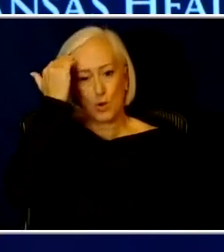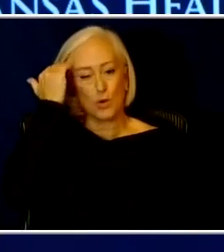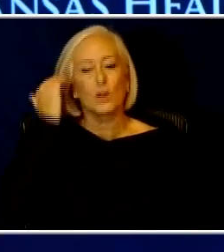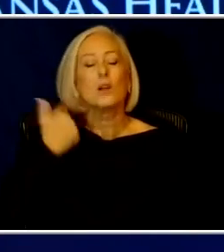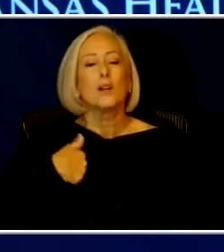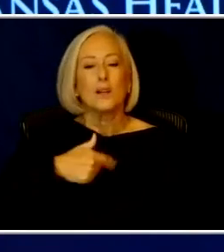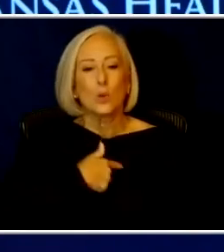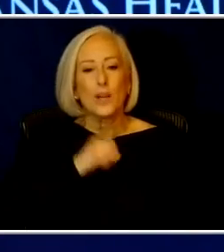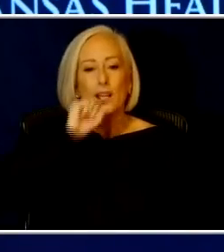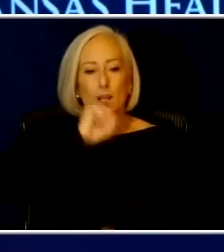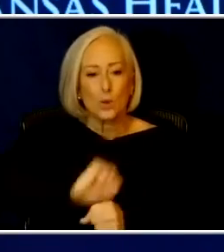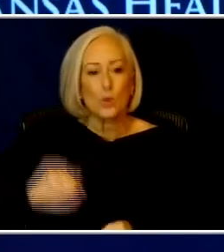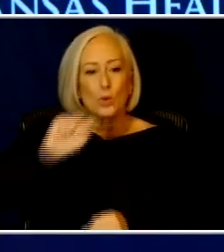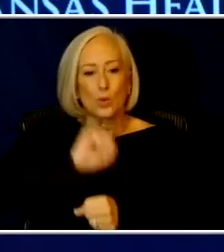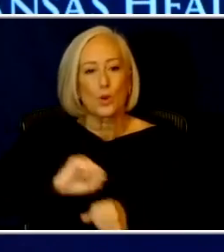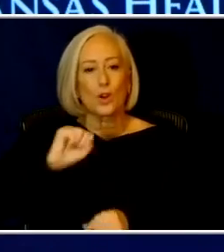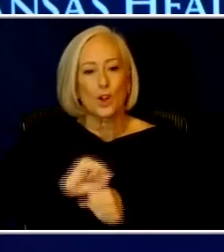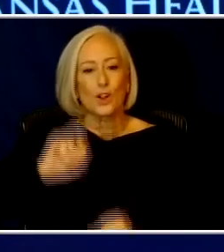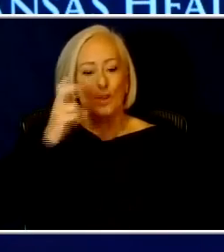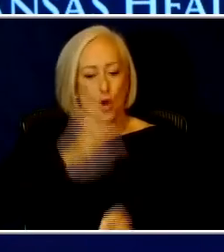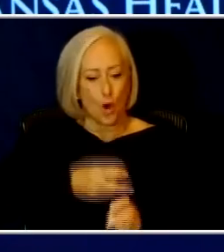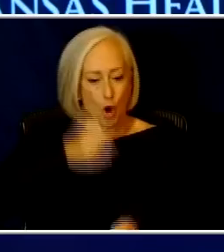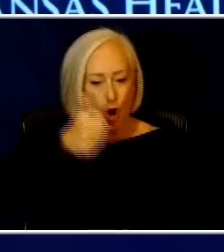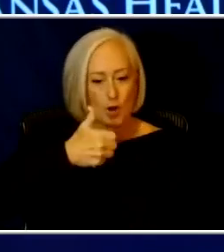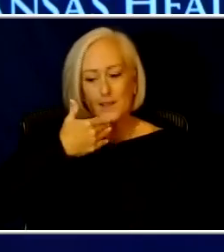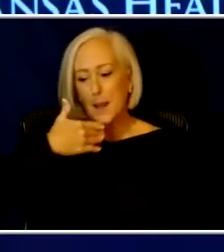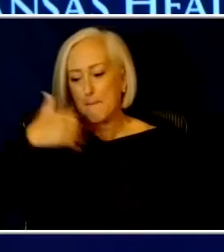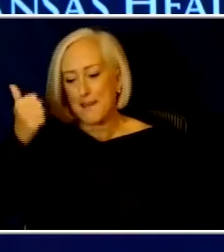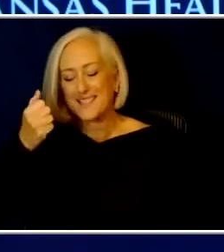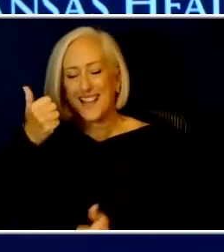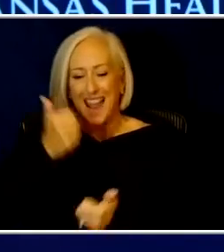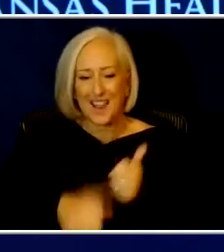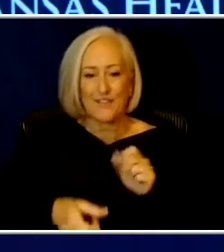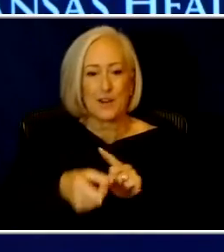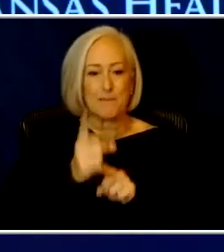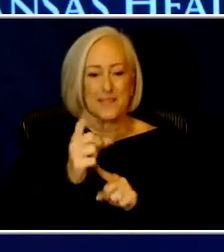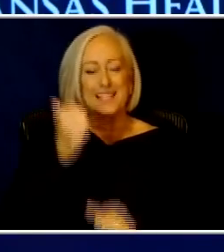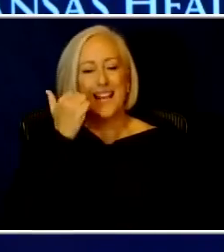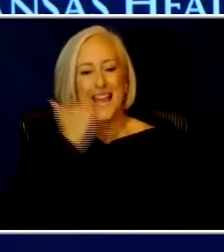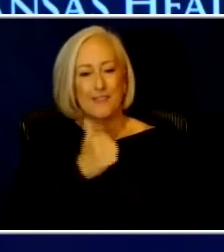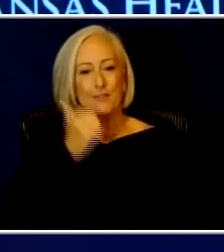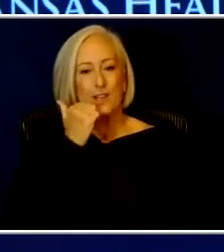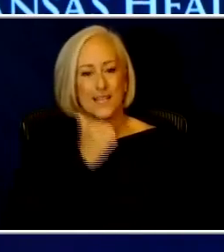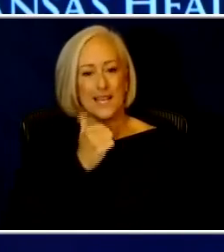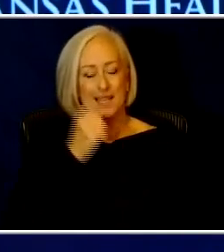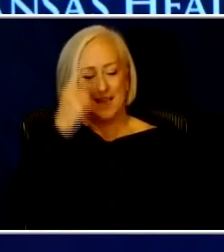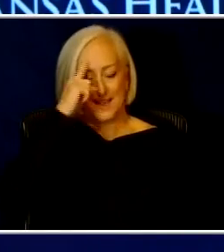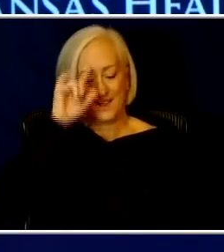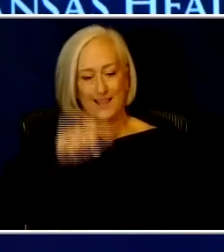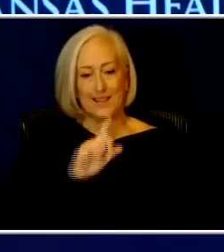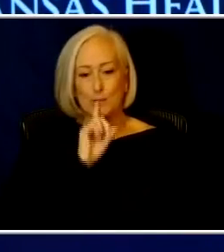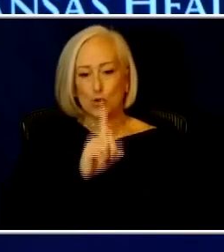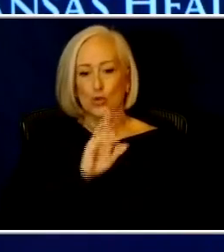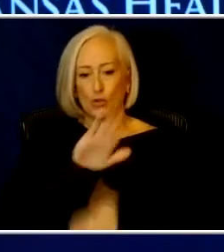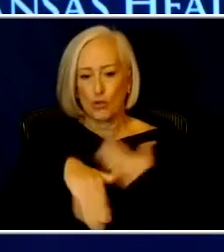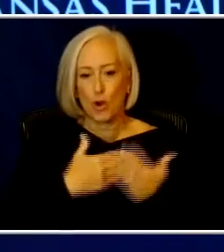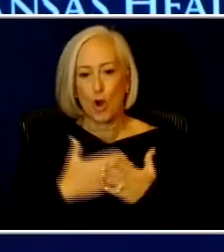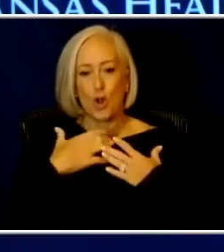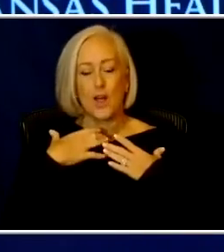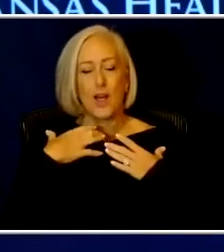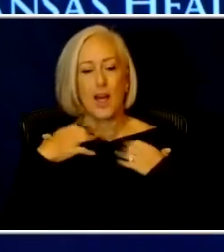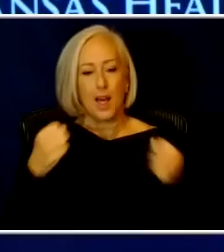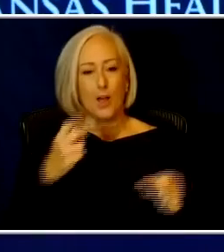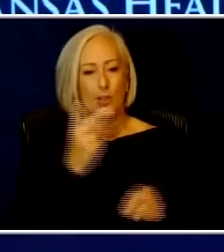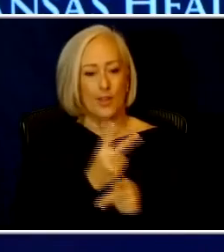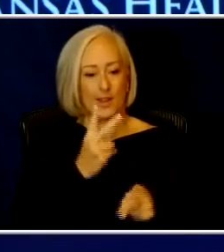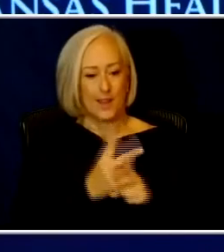our very best that we can for you every moment of every day. And I think that's true for every healthcare group you saw, every hospital, every health system on